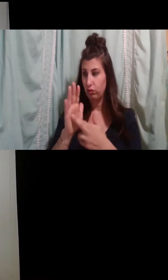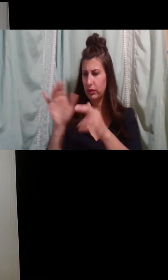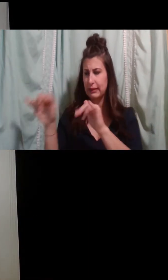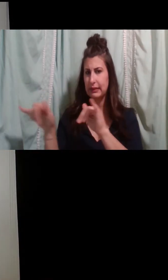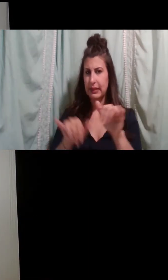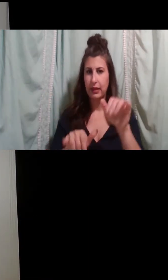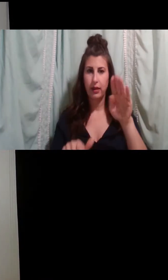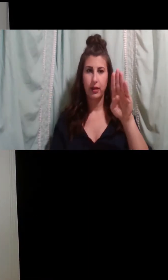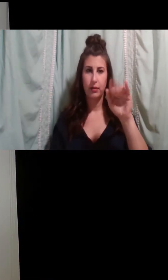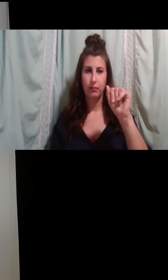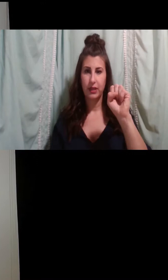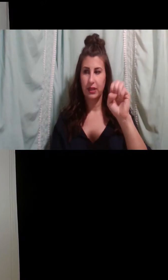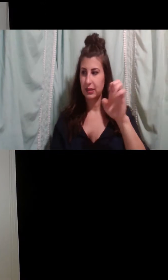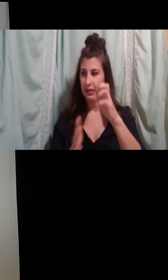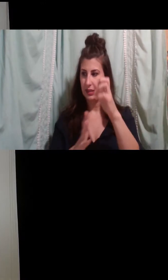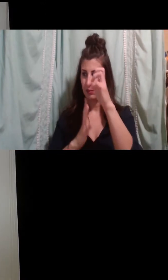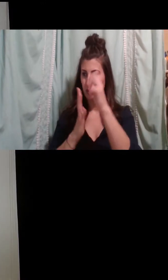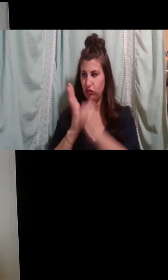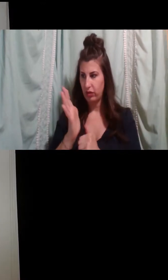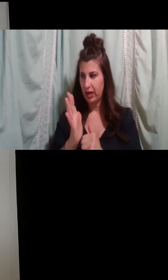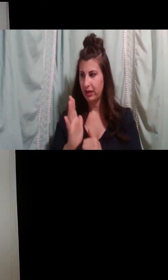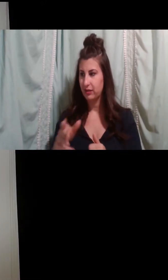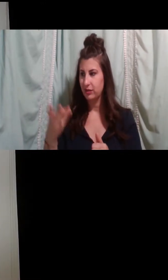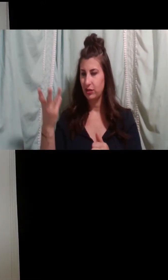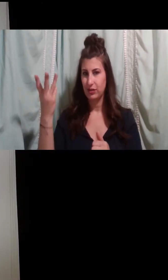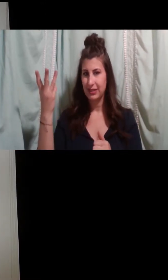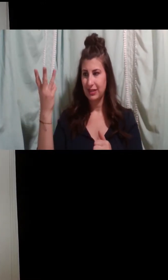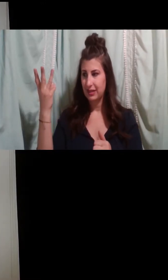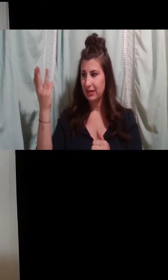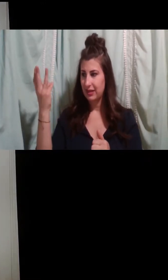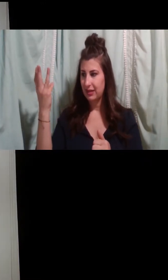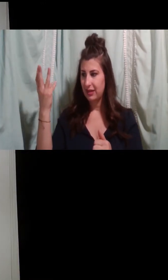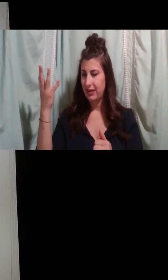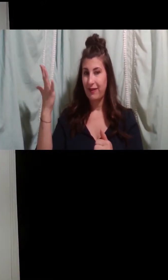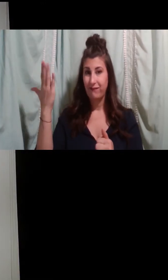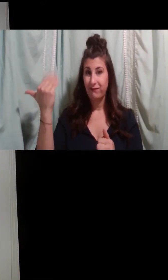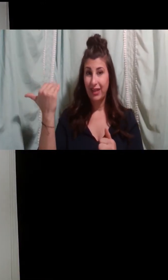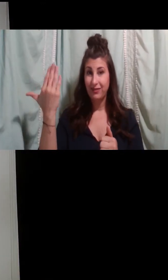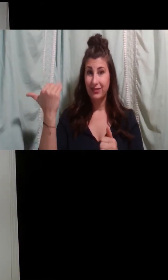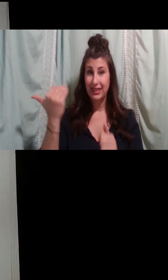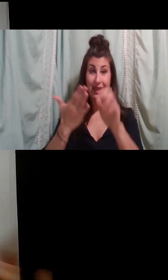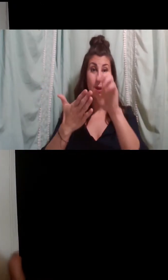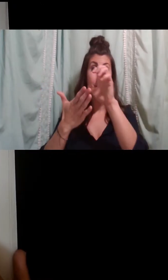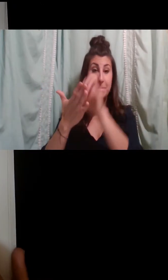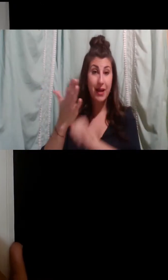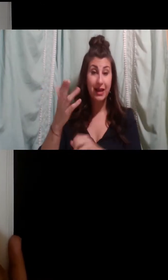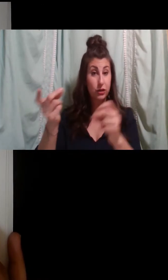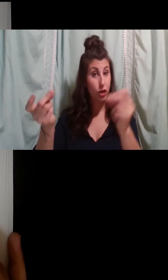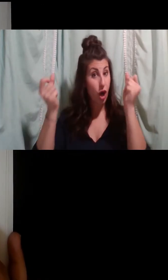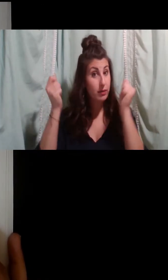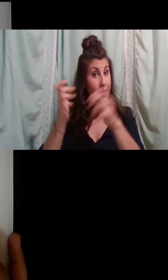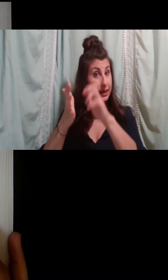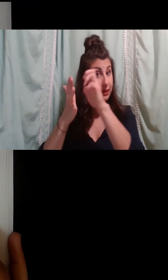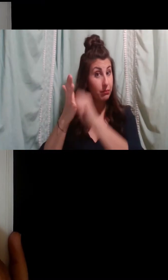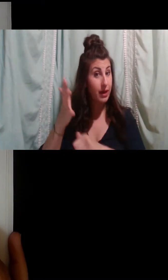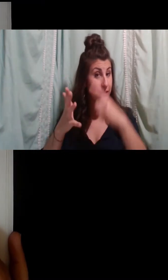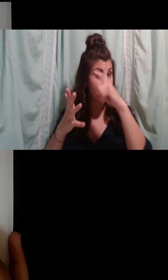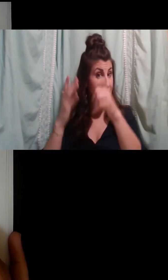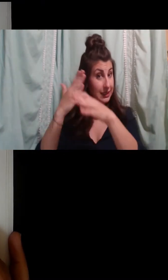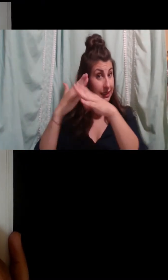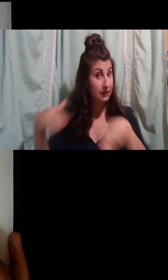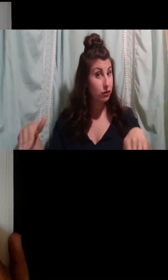rules, same base, so I can subtract those. So that will be 15 minus automatically because